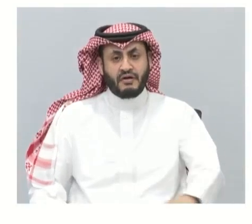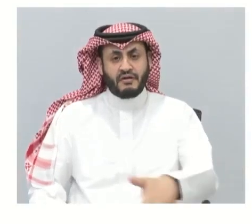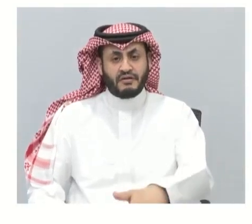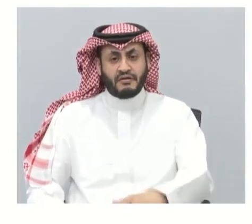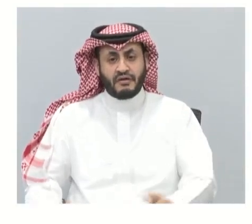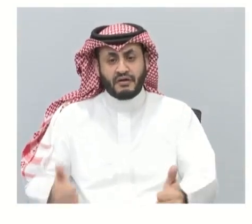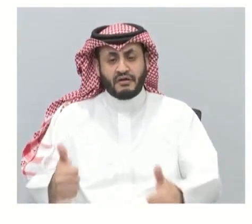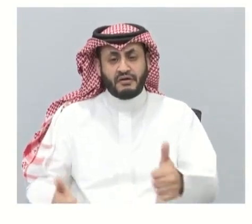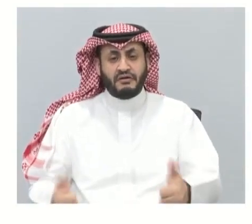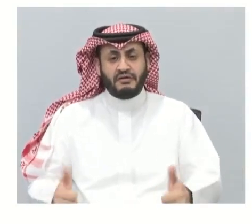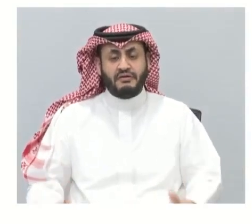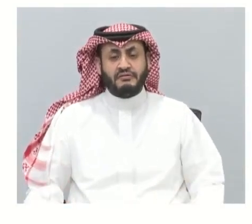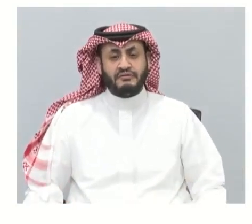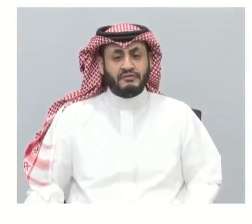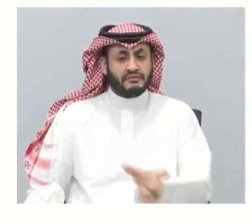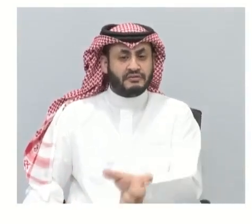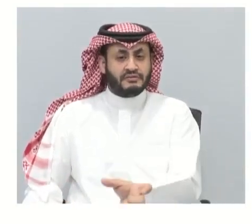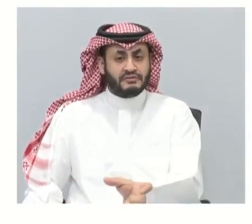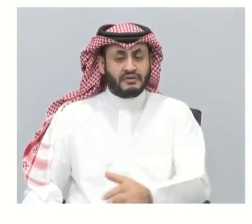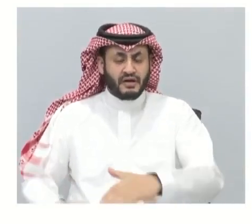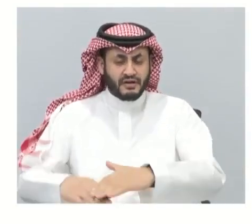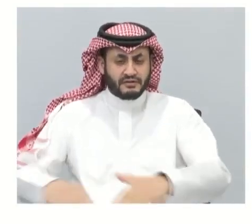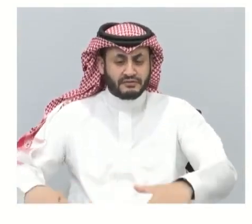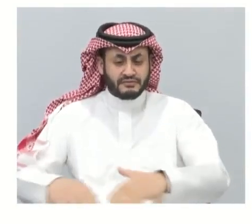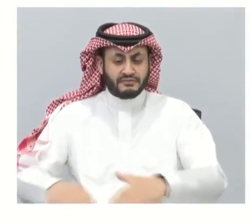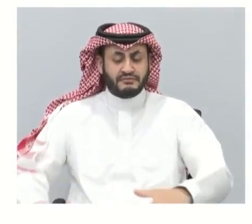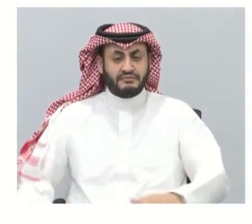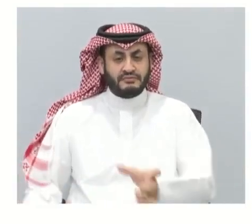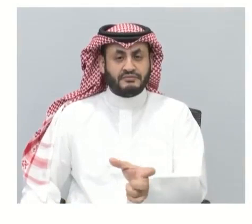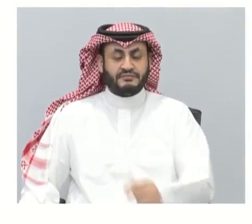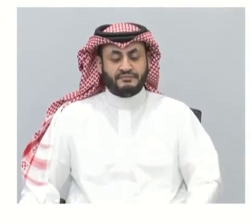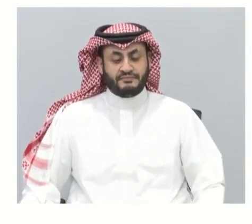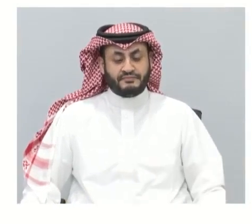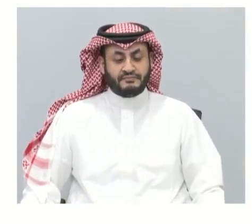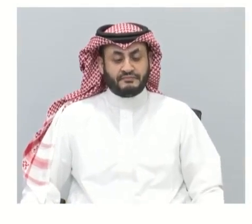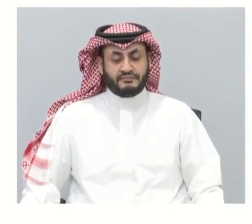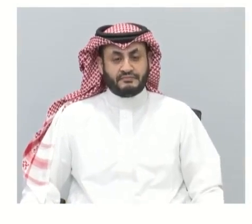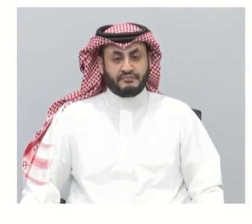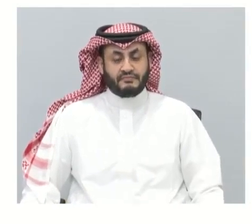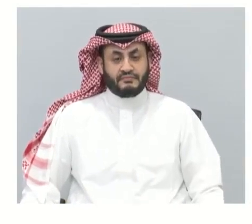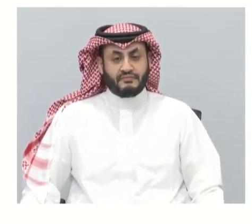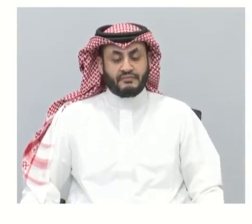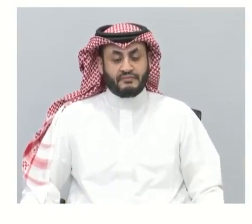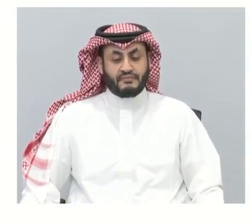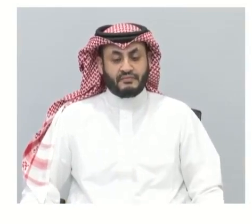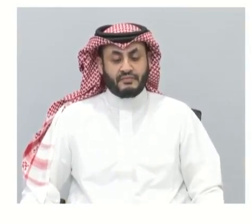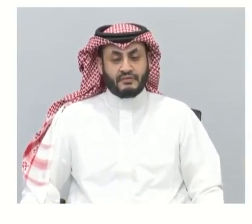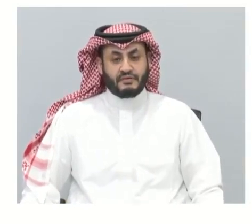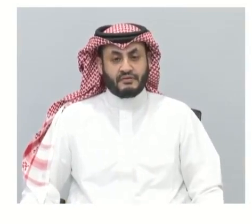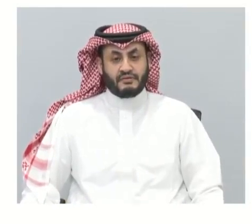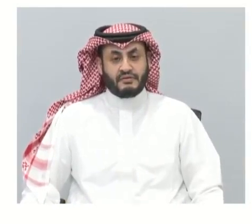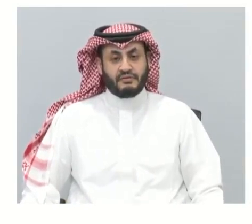in the basic knowledge is the basic literacy. Statistics, numbers,